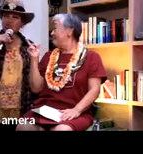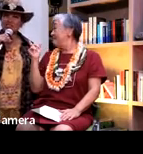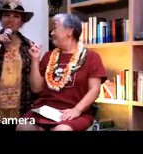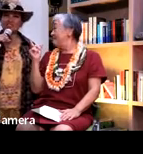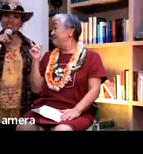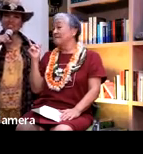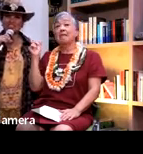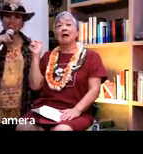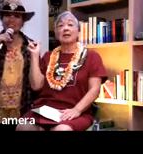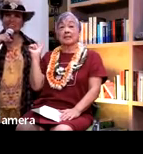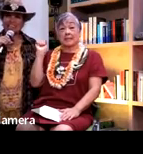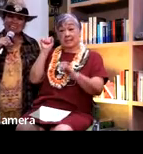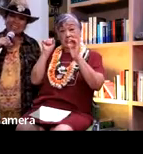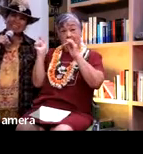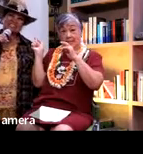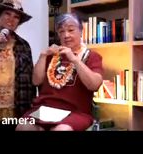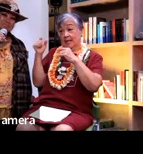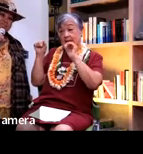No, no.